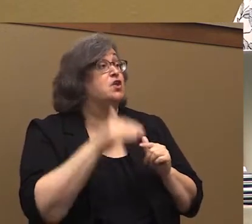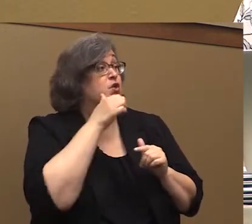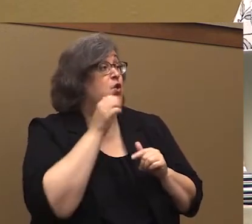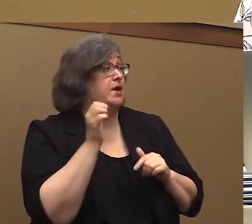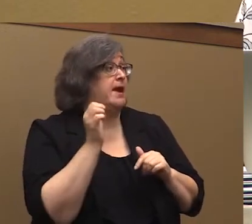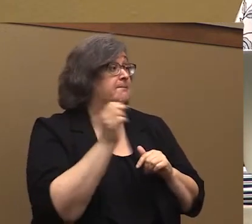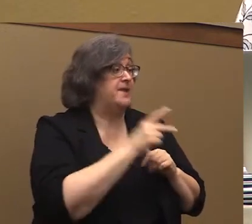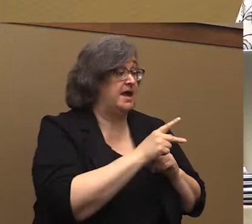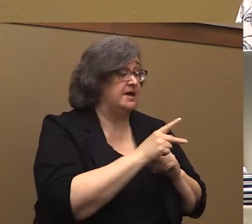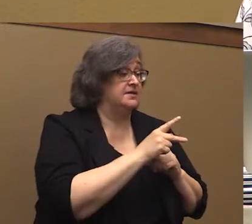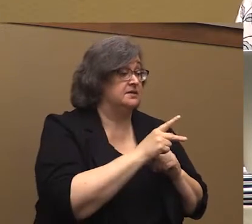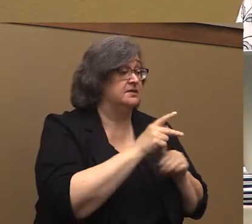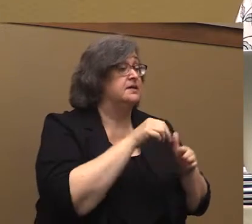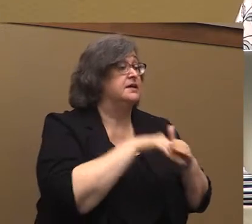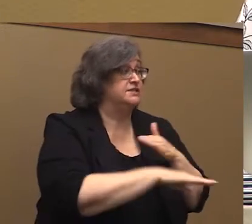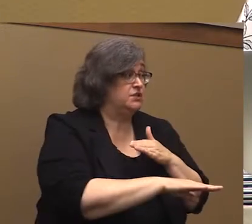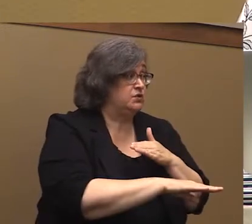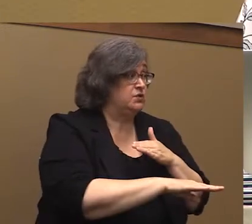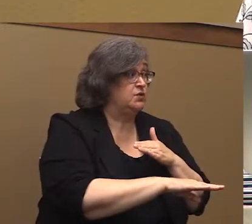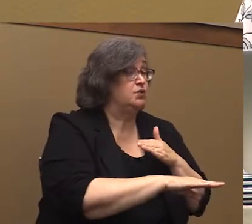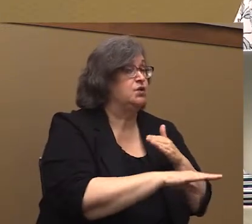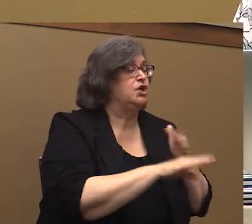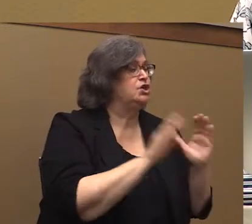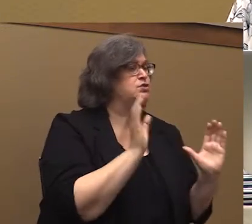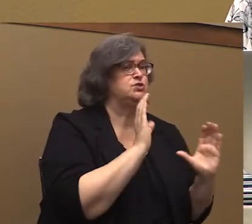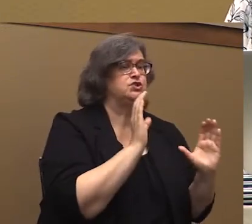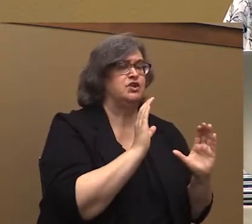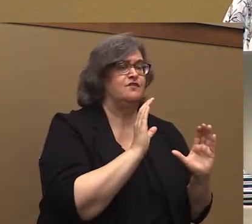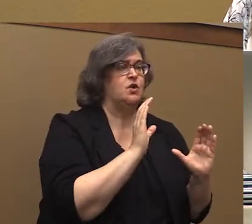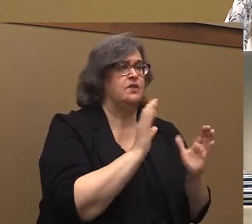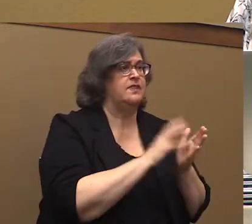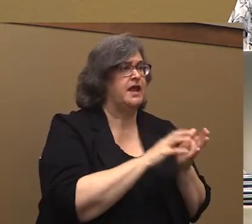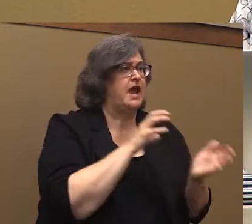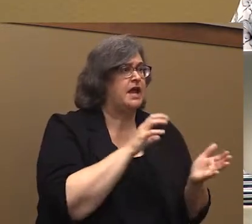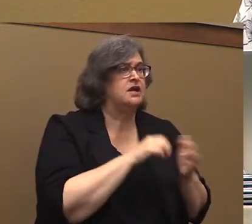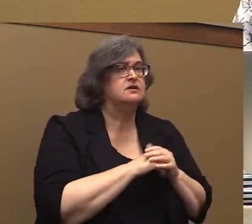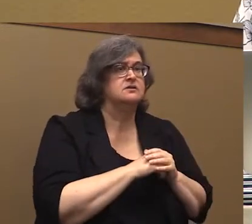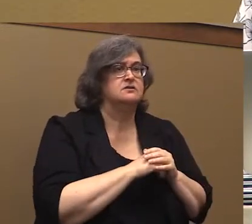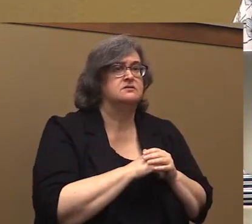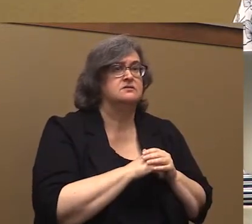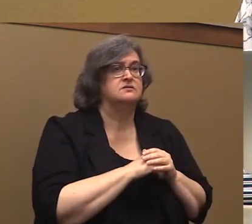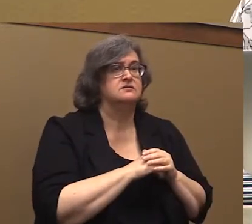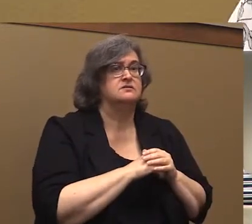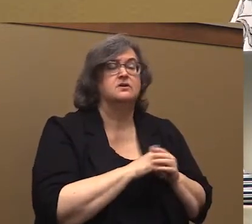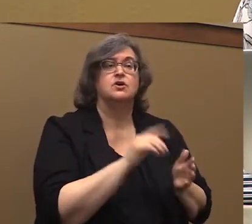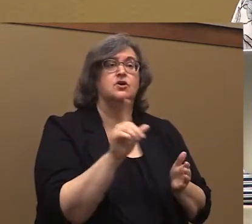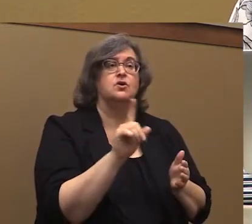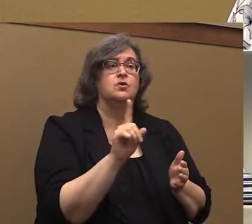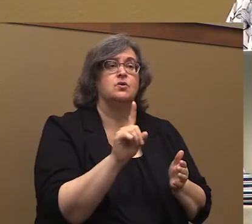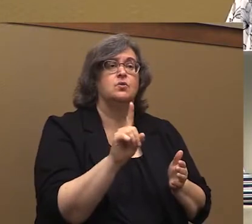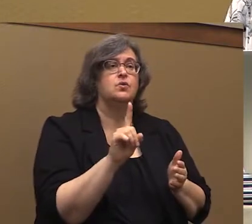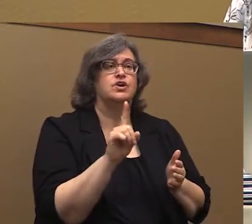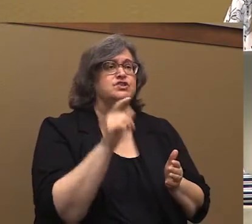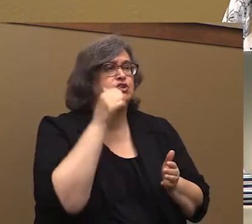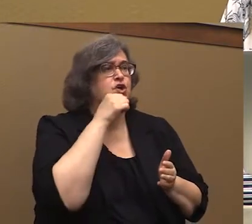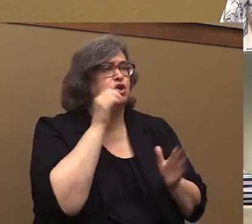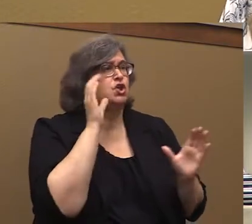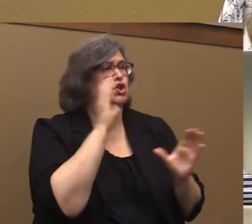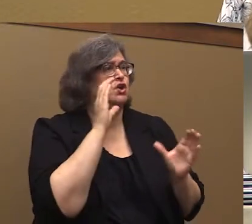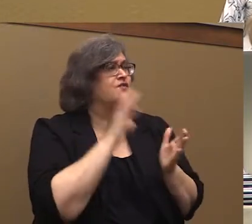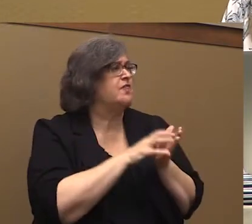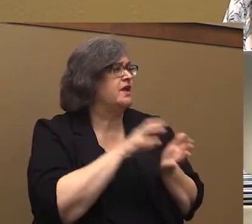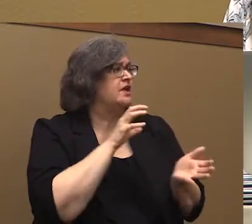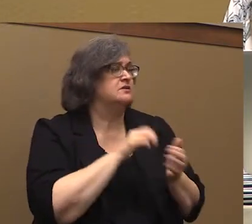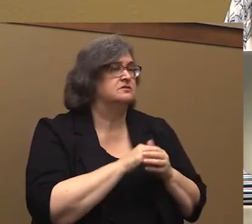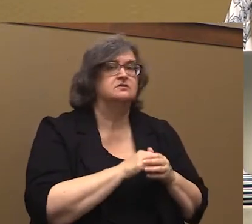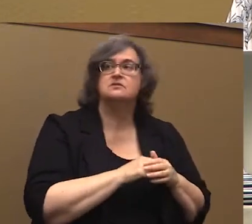little girl Went came to back look for the cake. inside, and she went to look for the cake. Where's the little girl gonna look for the cake? Where's the little girl going to